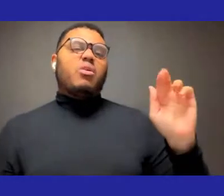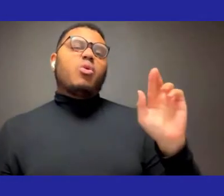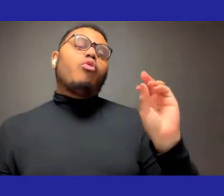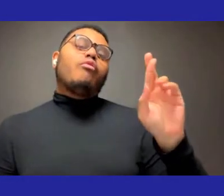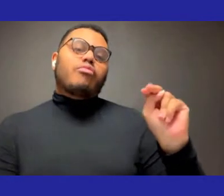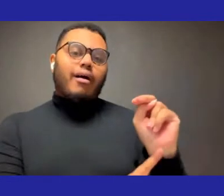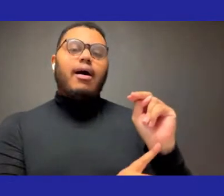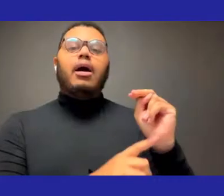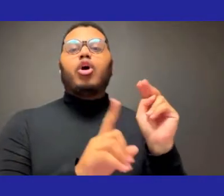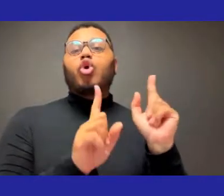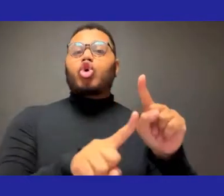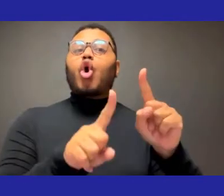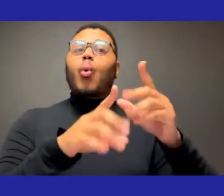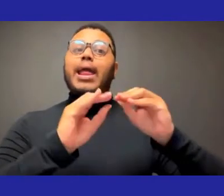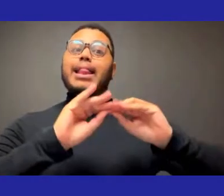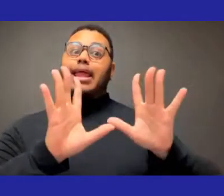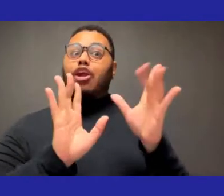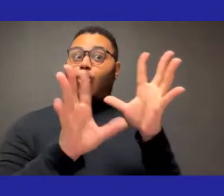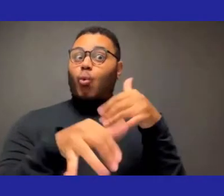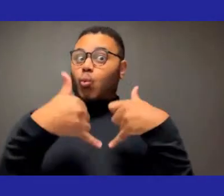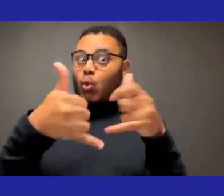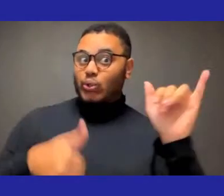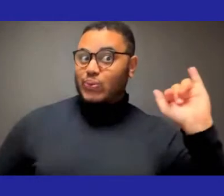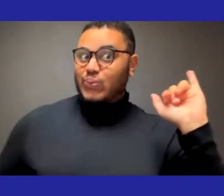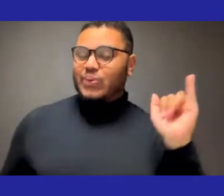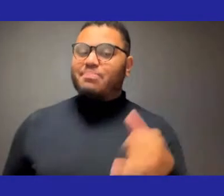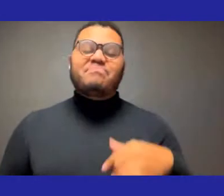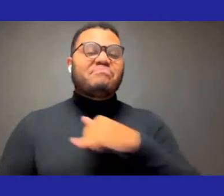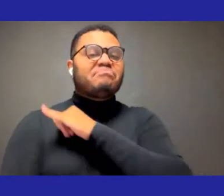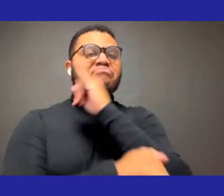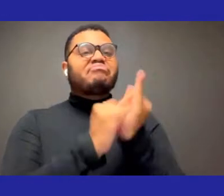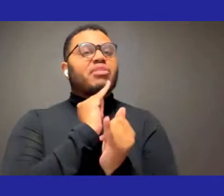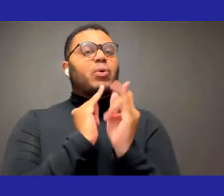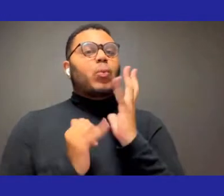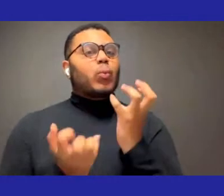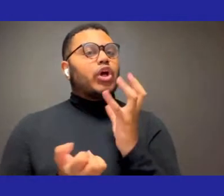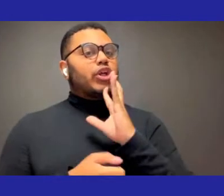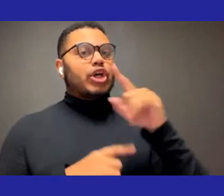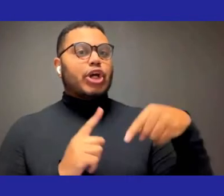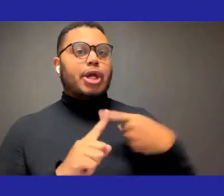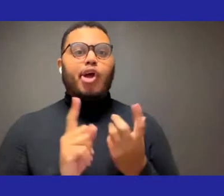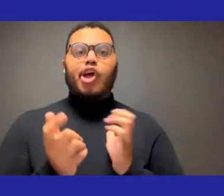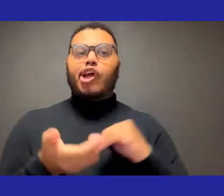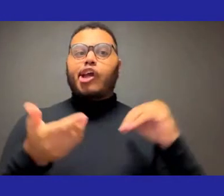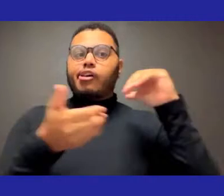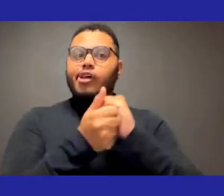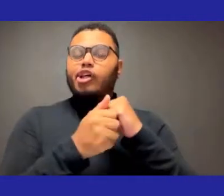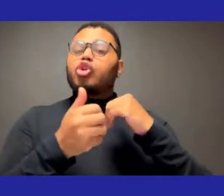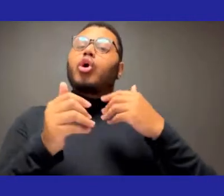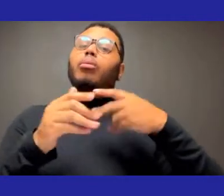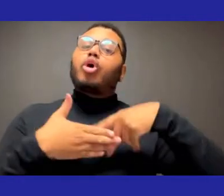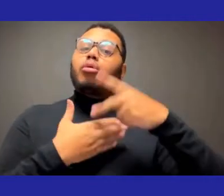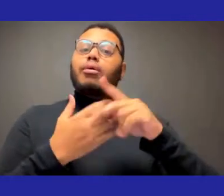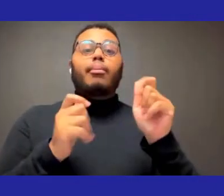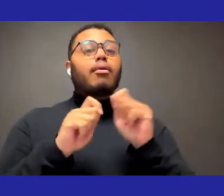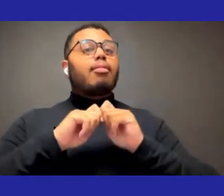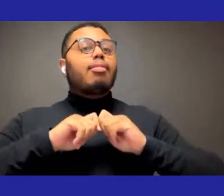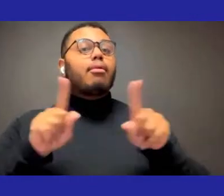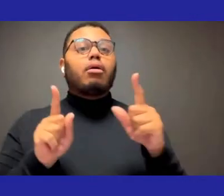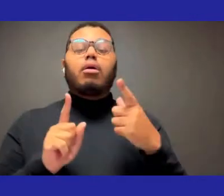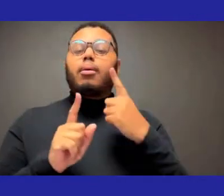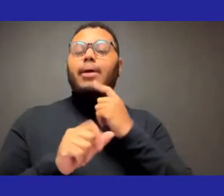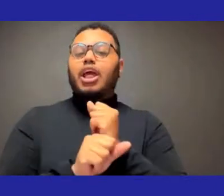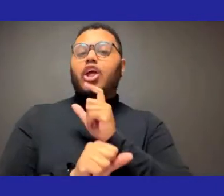well. Lastly, just want to talk about our fellowship programs, which were launched to ensure that